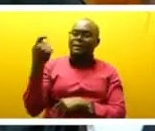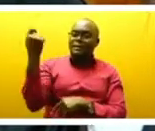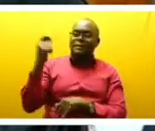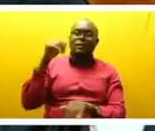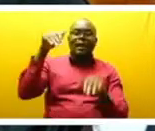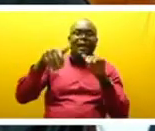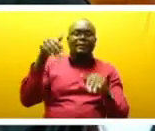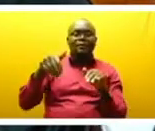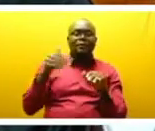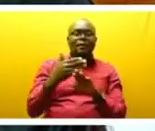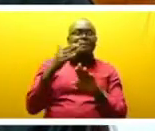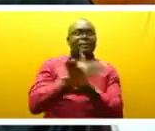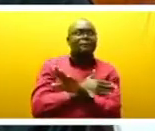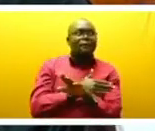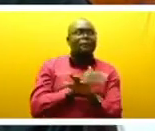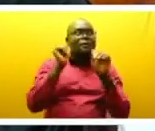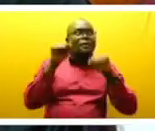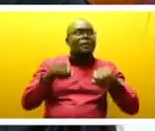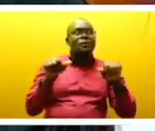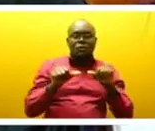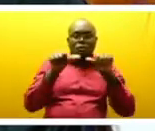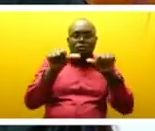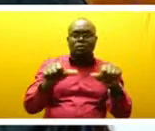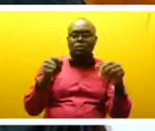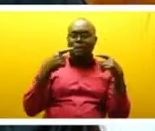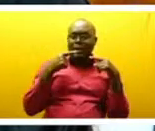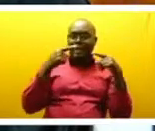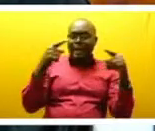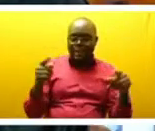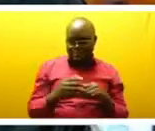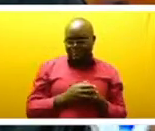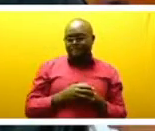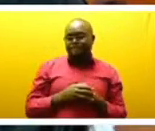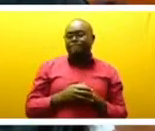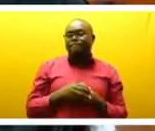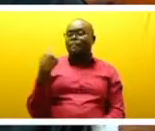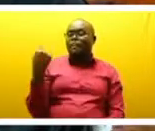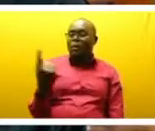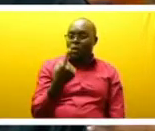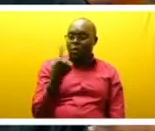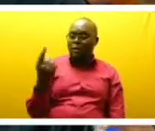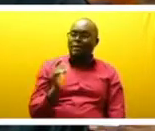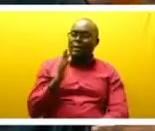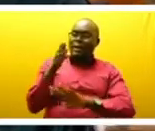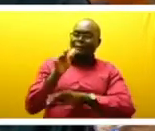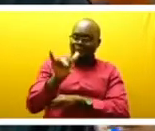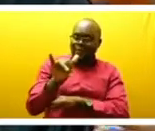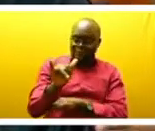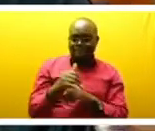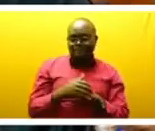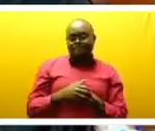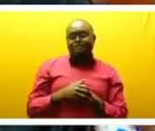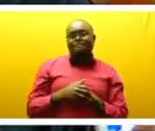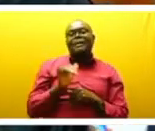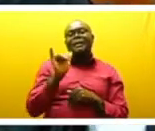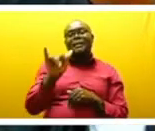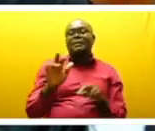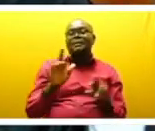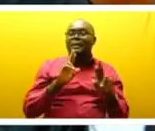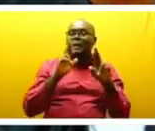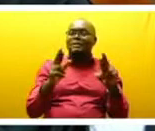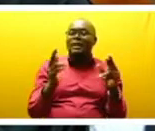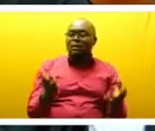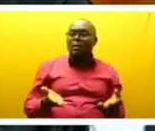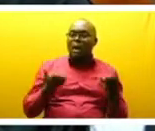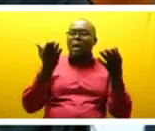elections before he could proceed to declare. And it is only thereafter that the results were handed